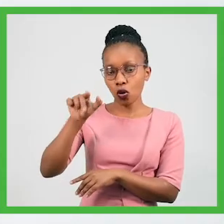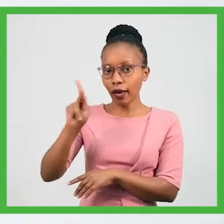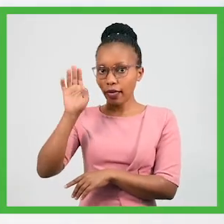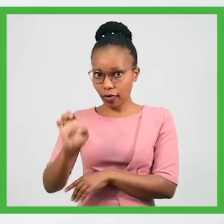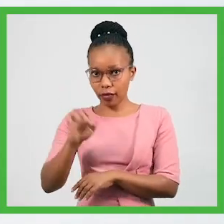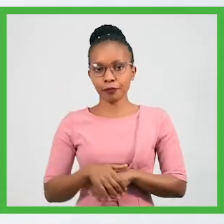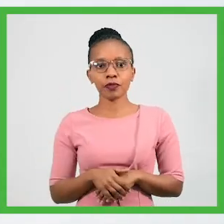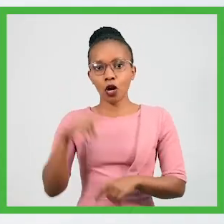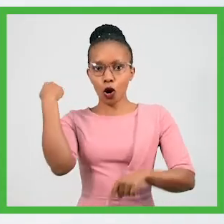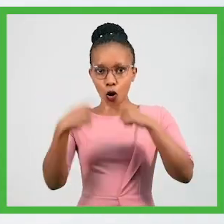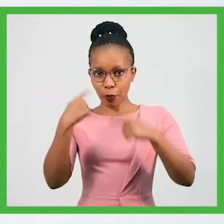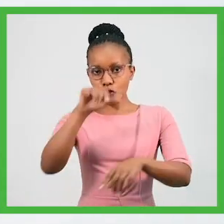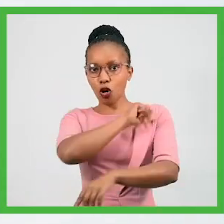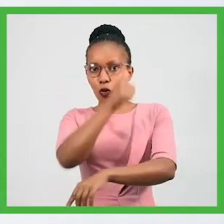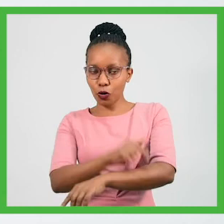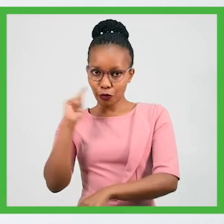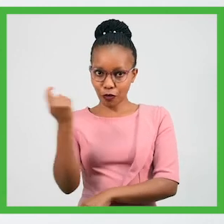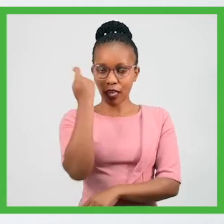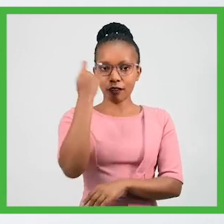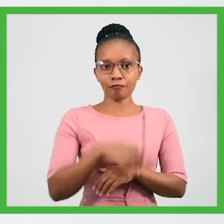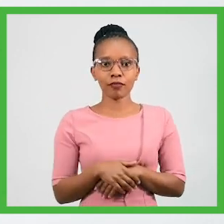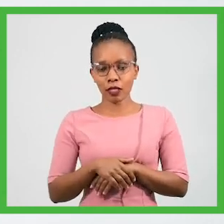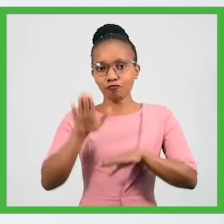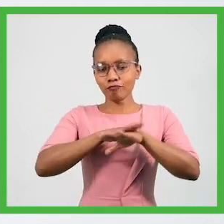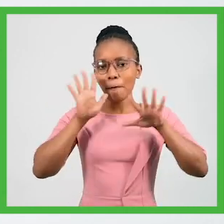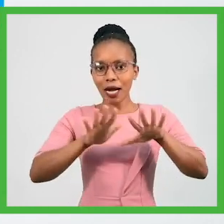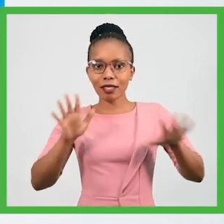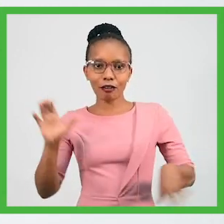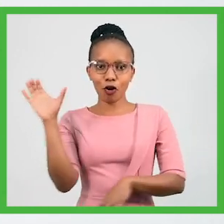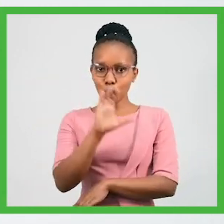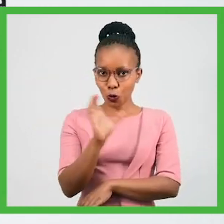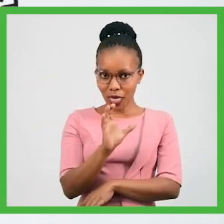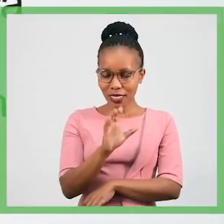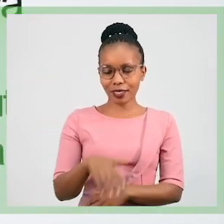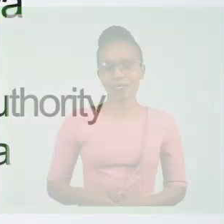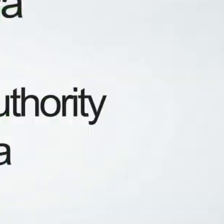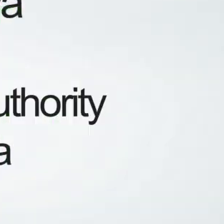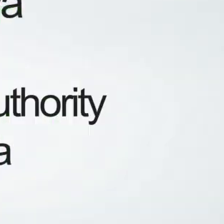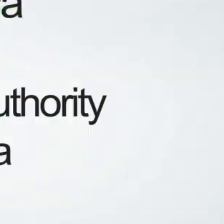www.cak.go.ke. Competition Authority of Kenya, creating efficient markets for consumers.